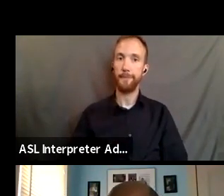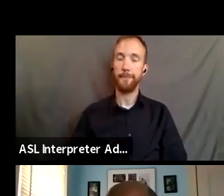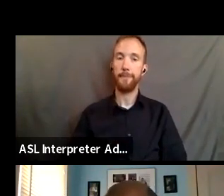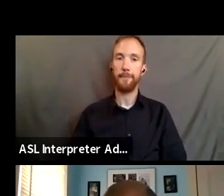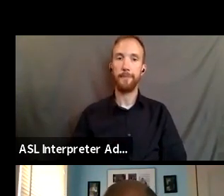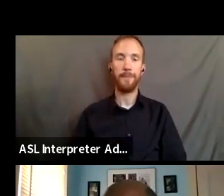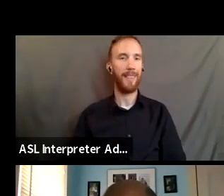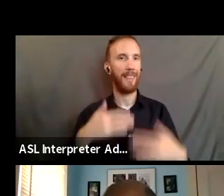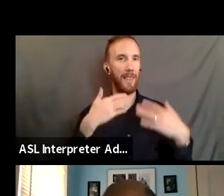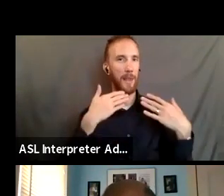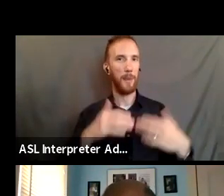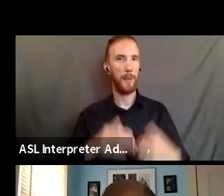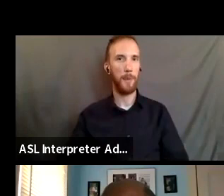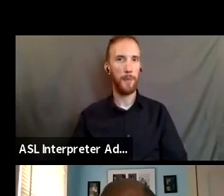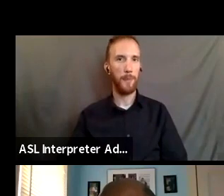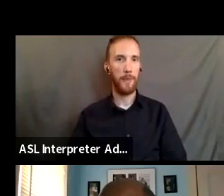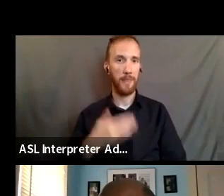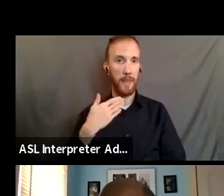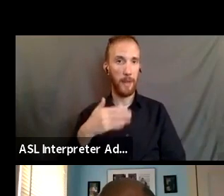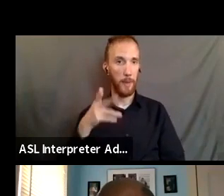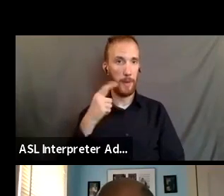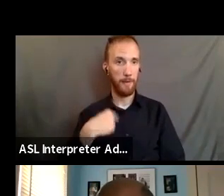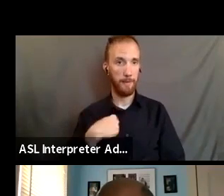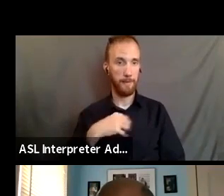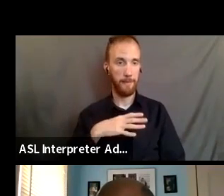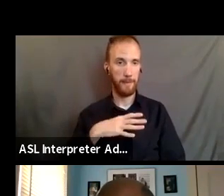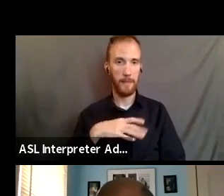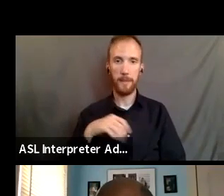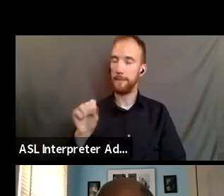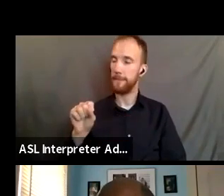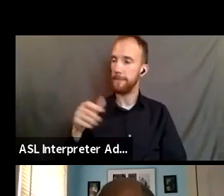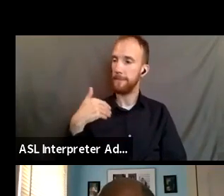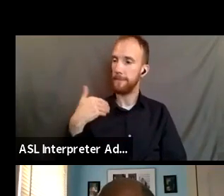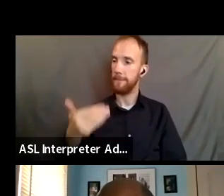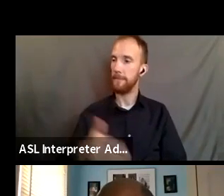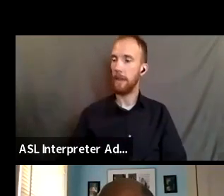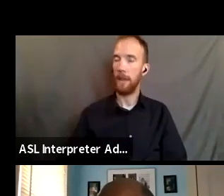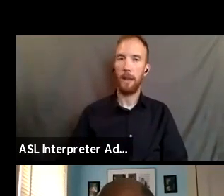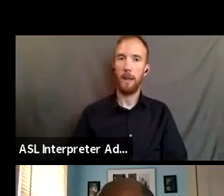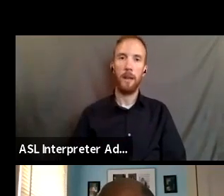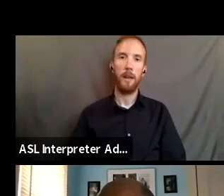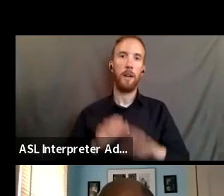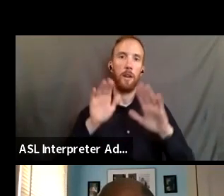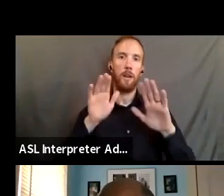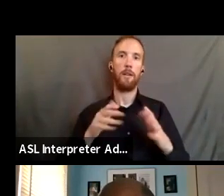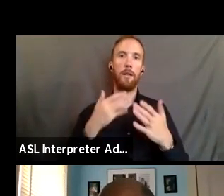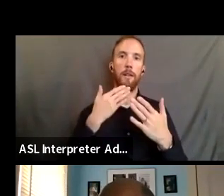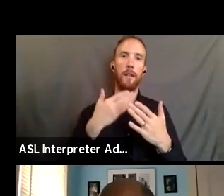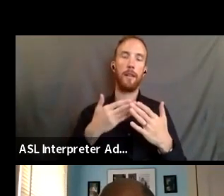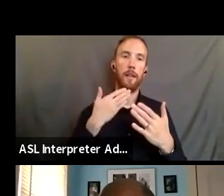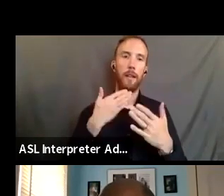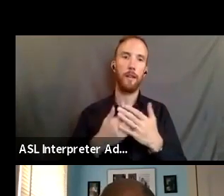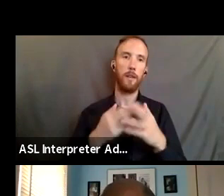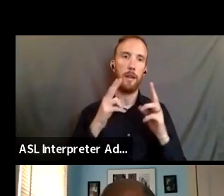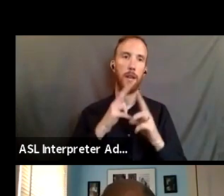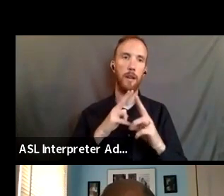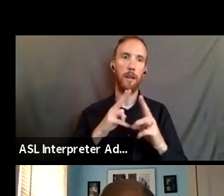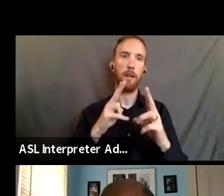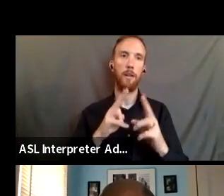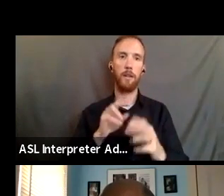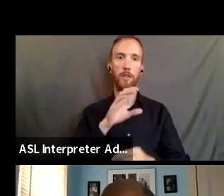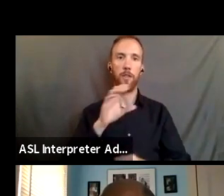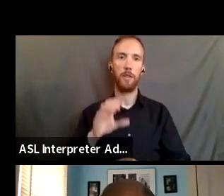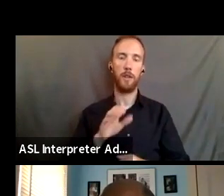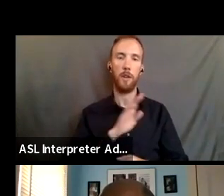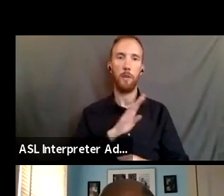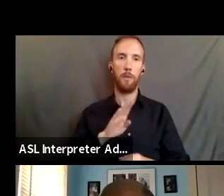thank you thank you can you hear me okay yes please proceed wonderful thank you honorable chicago board of education members